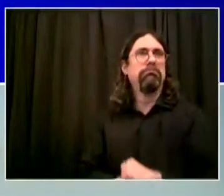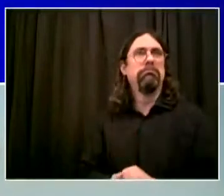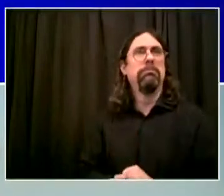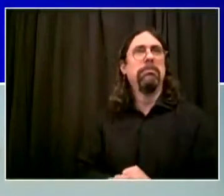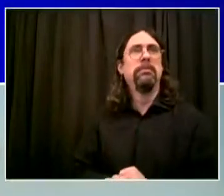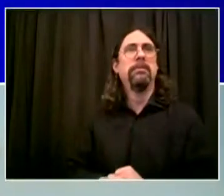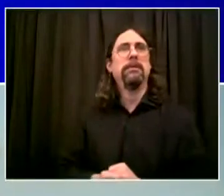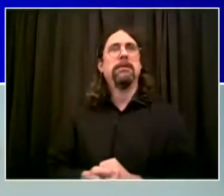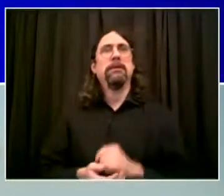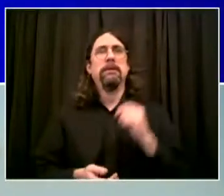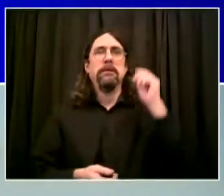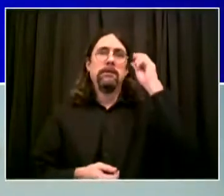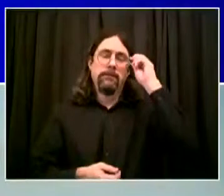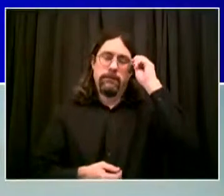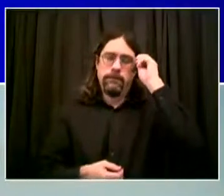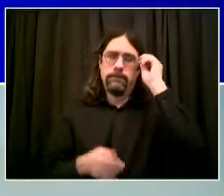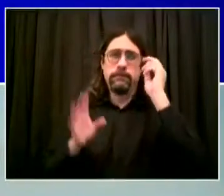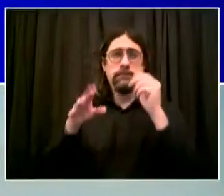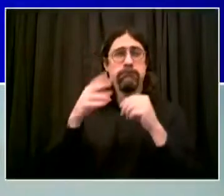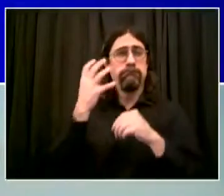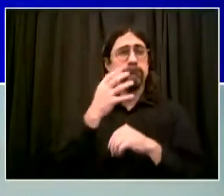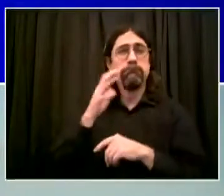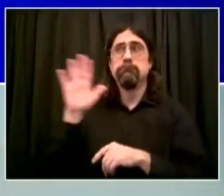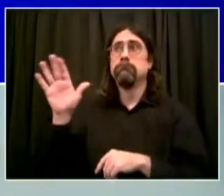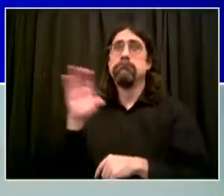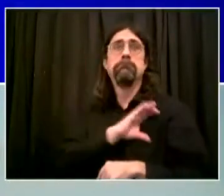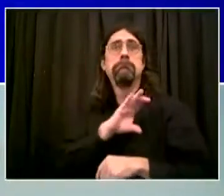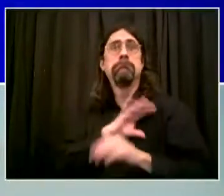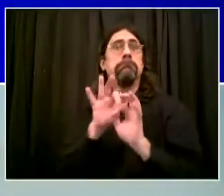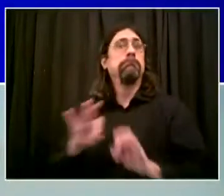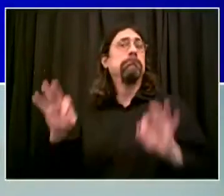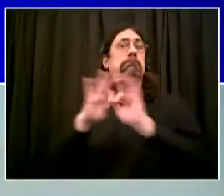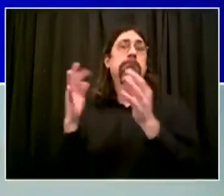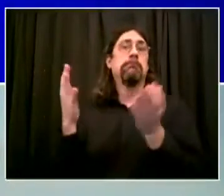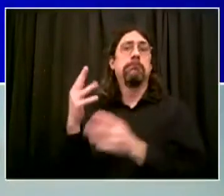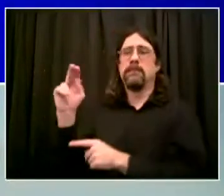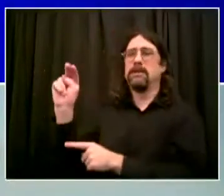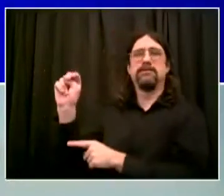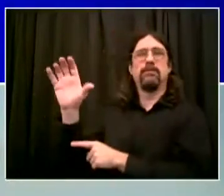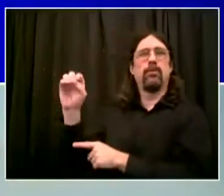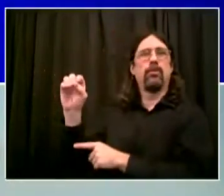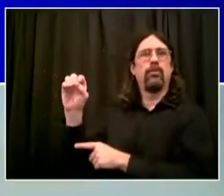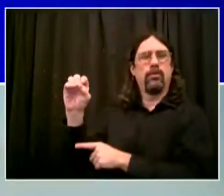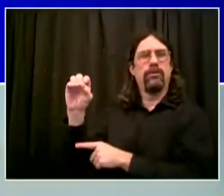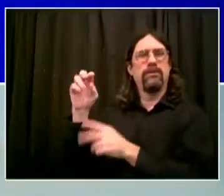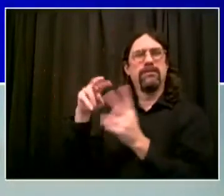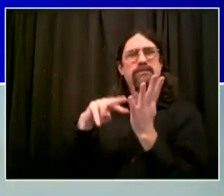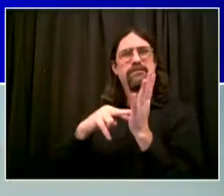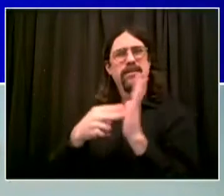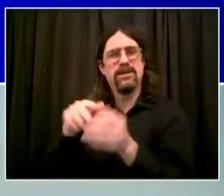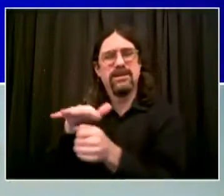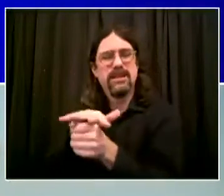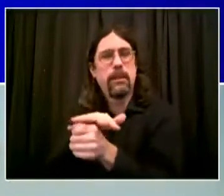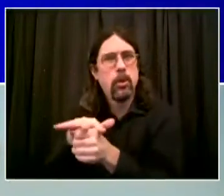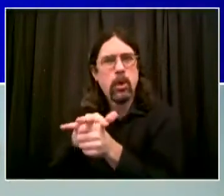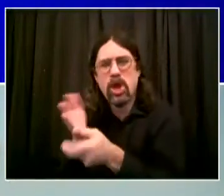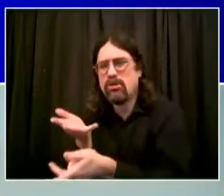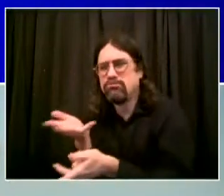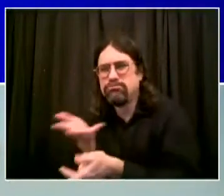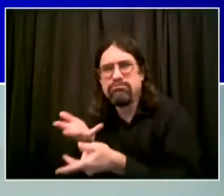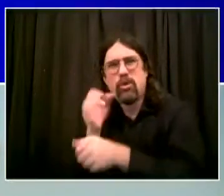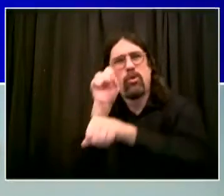alone. It has to be a collaborative effort between police and community for it to work. So, just to give you an idea